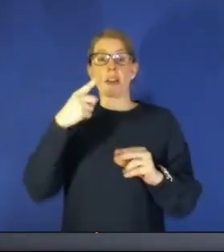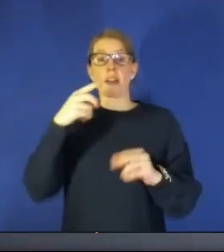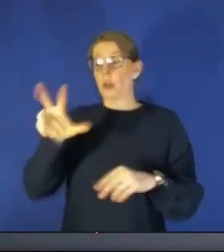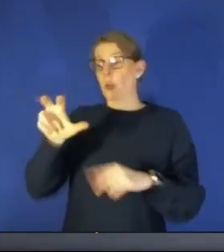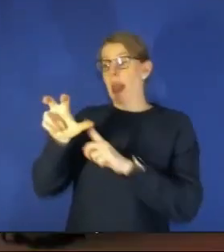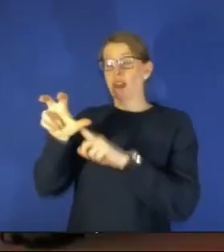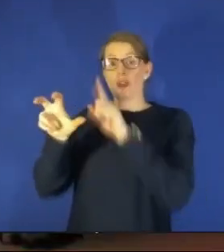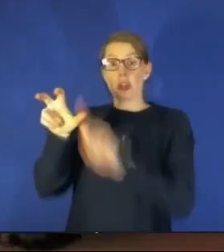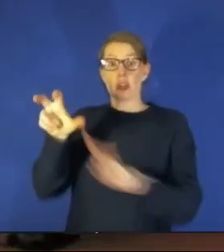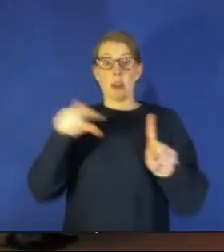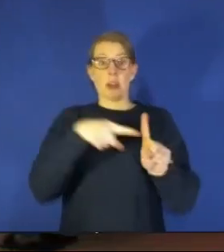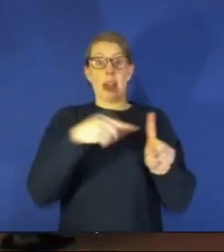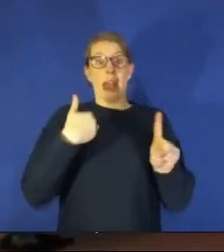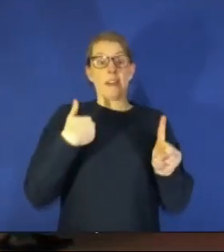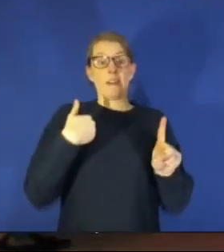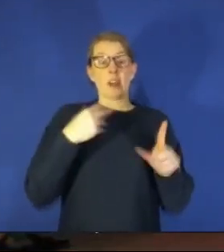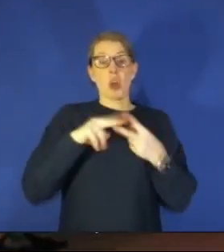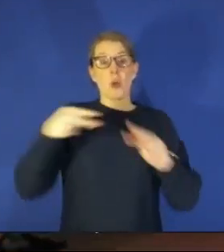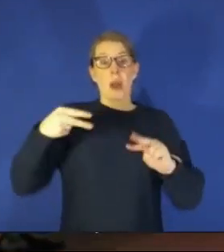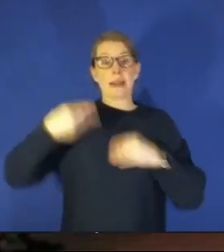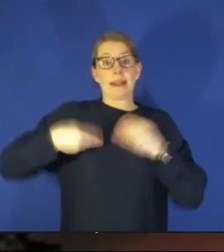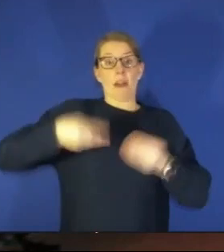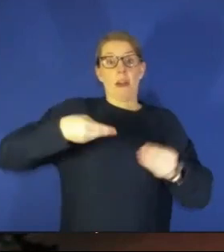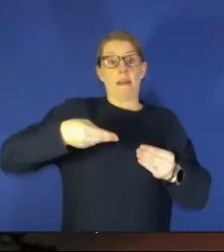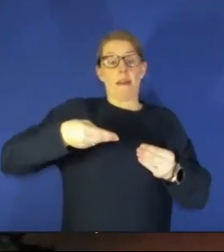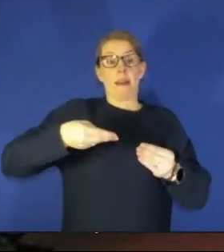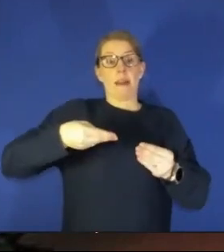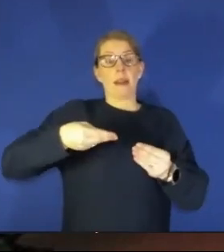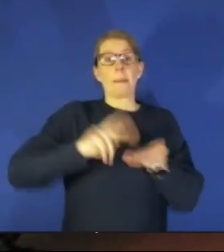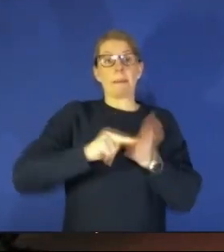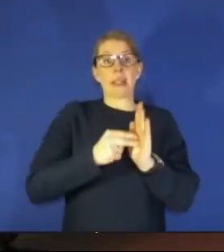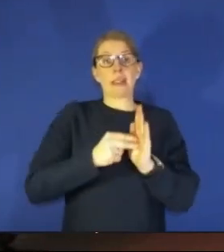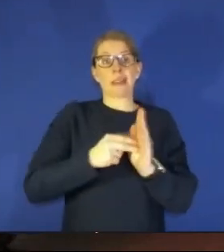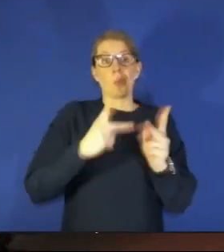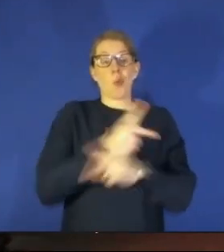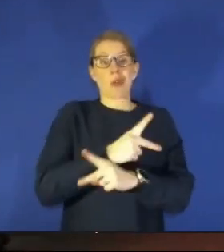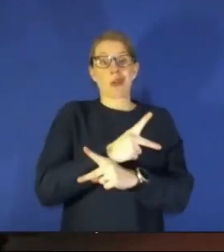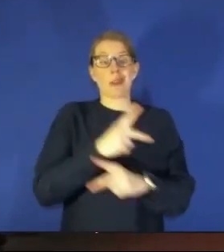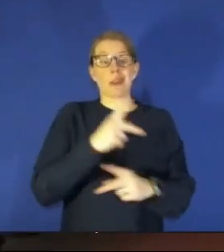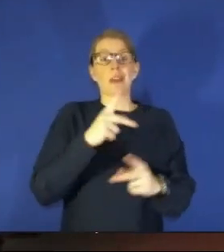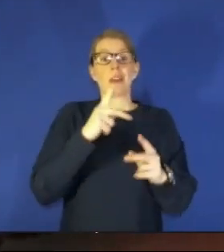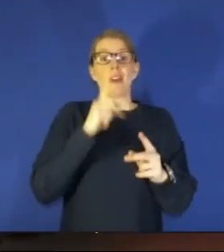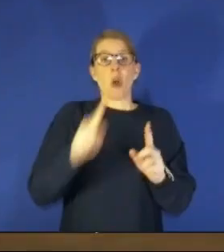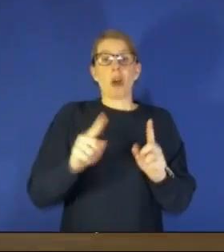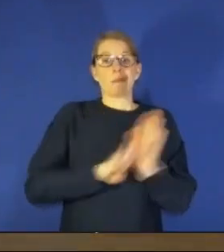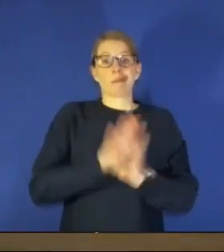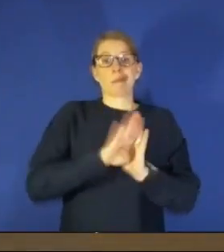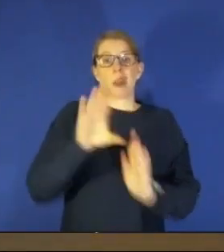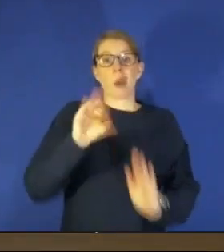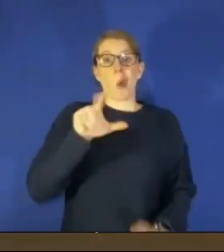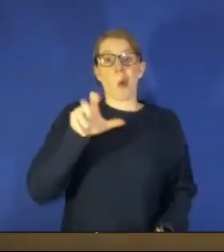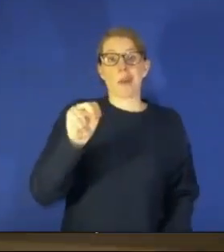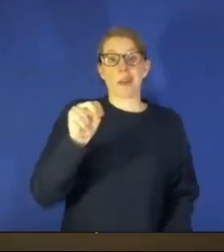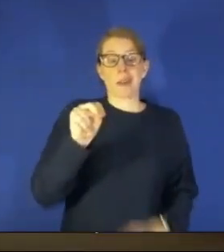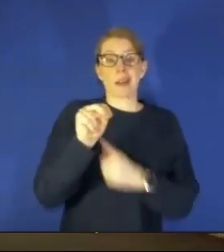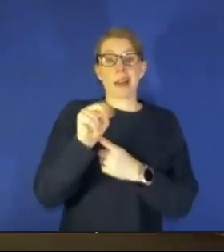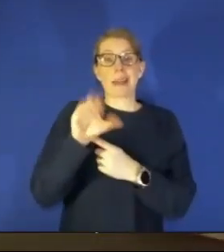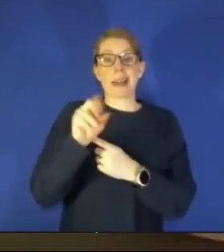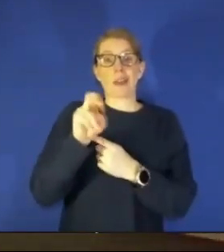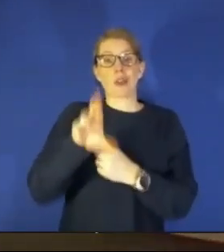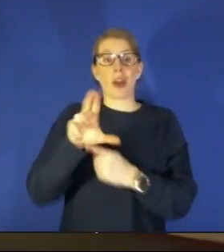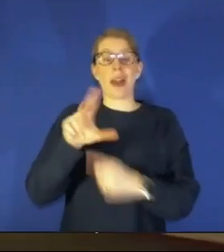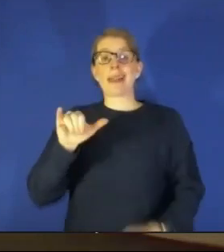carry. It's hereditary, and it increases your chance for colon cancer. And you may not even know you have it. It's called Lynch syndrome. Our experts answer